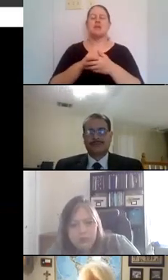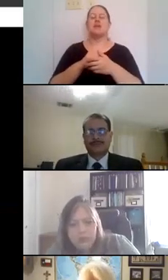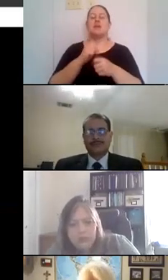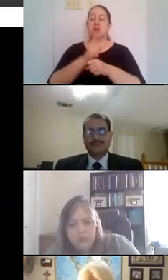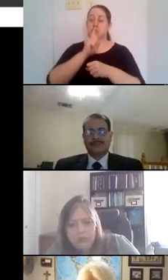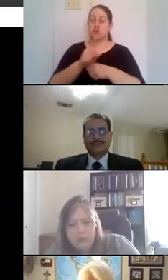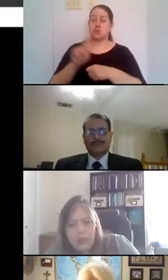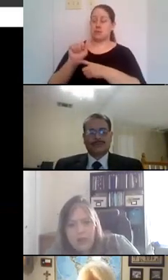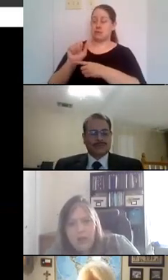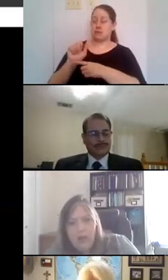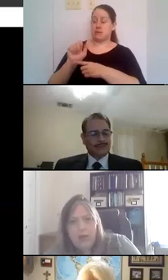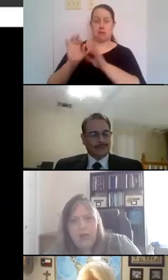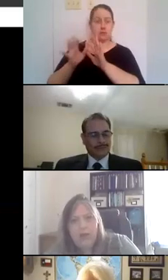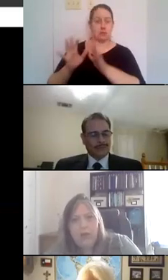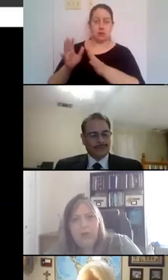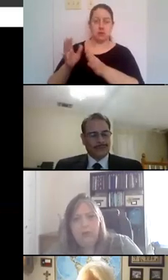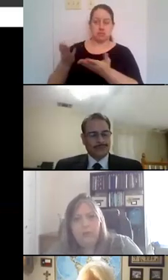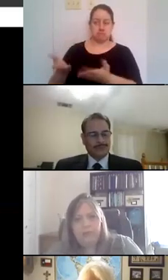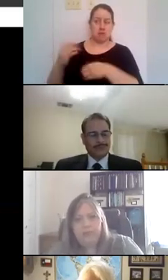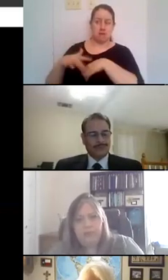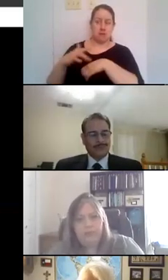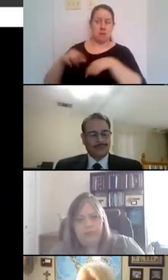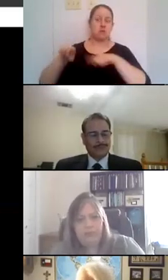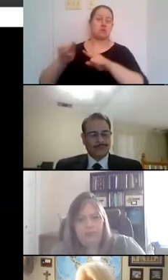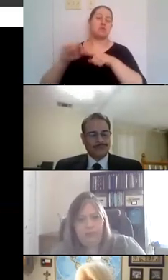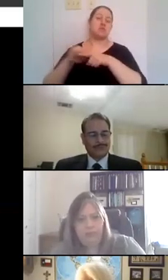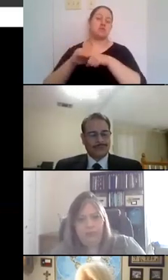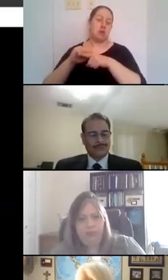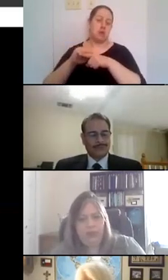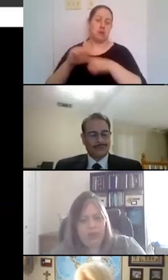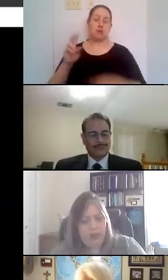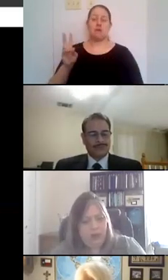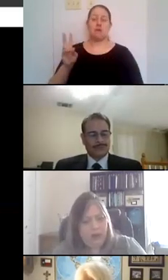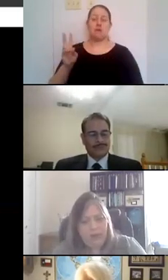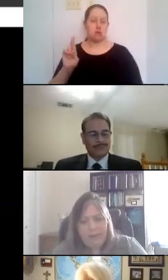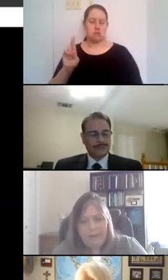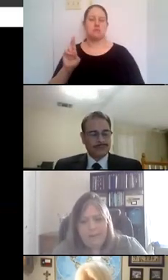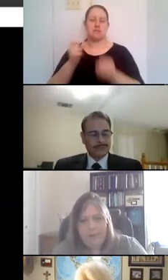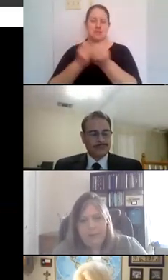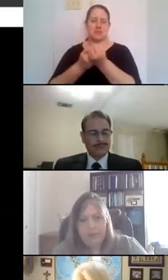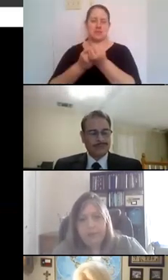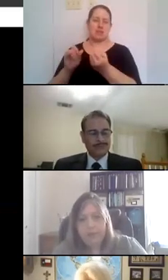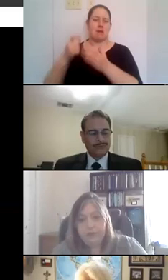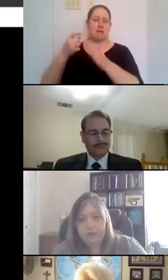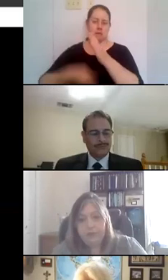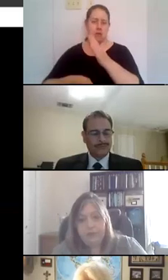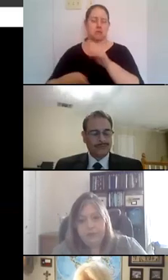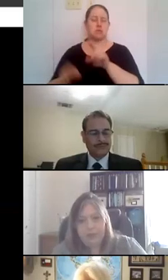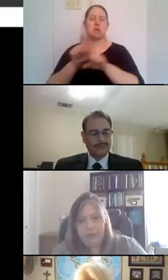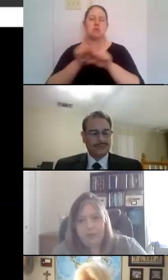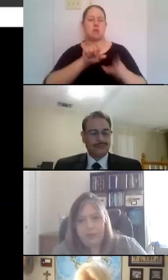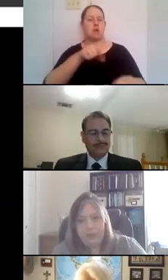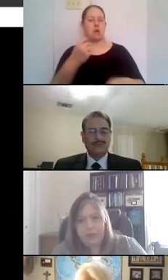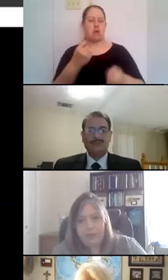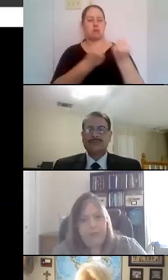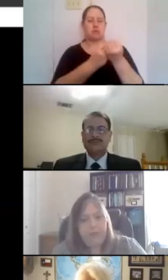ASL interpreters available for individuals during the training, VR is supporting that cost and other support services those